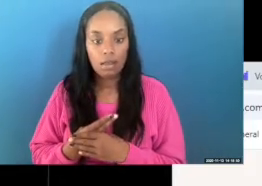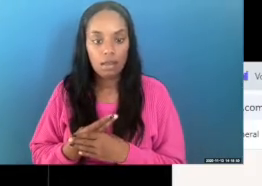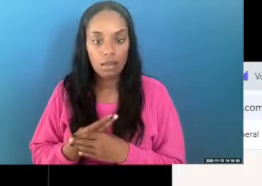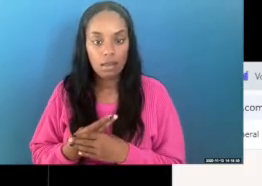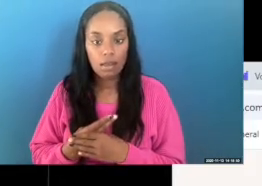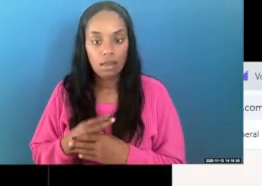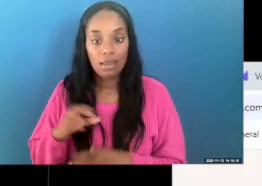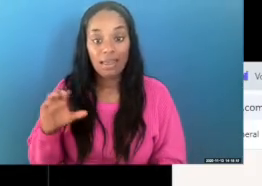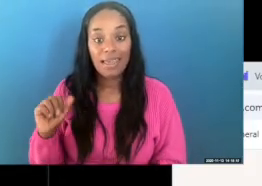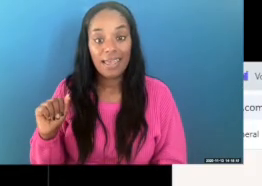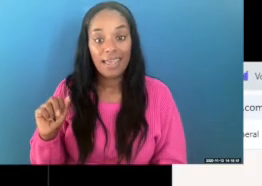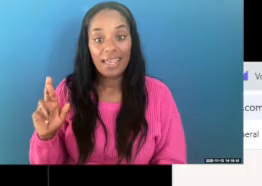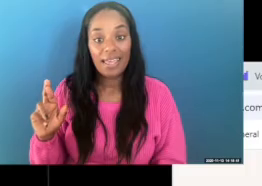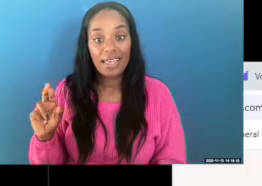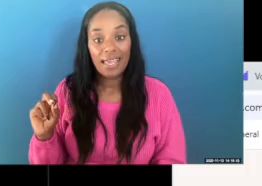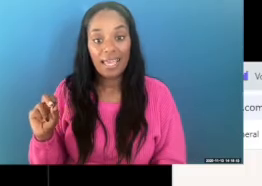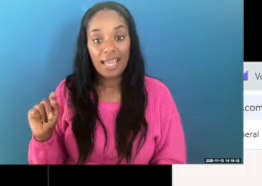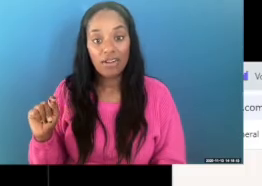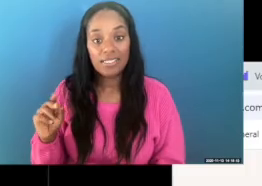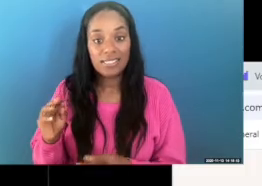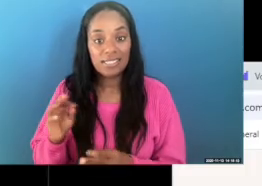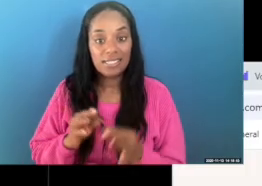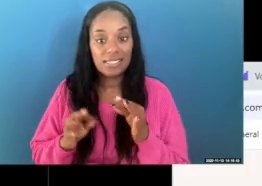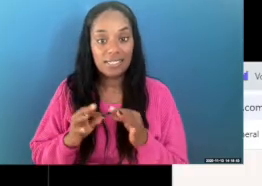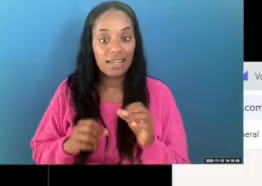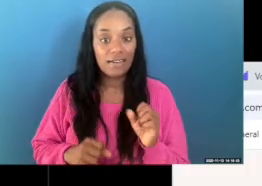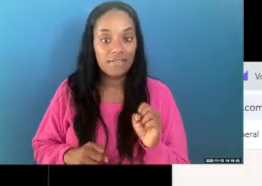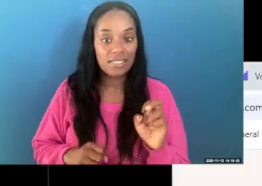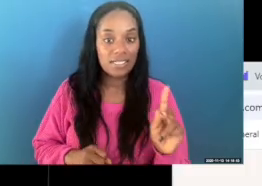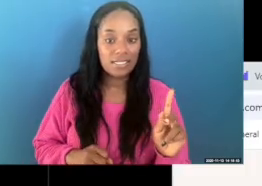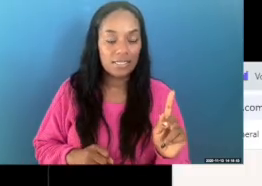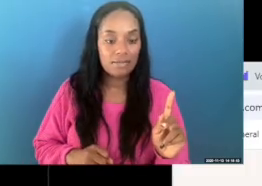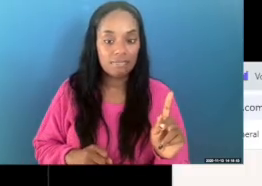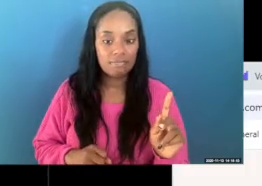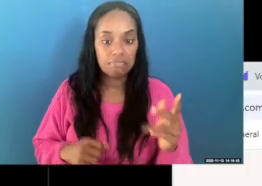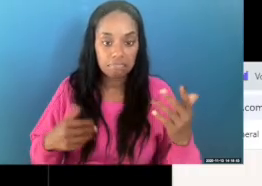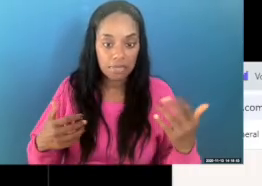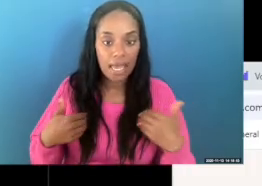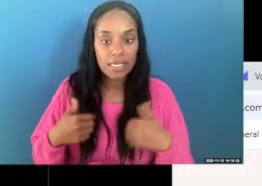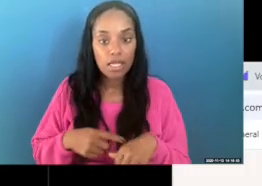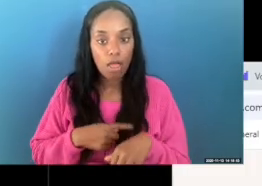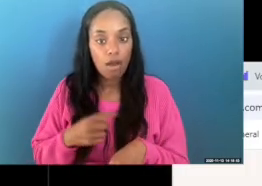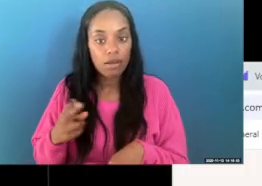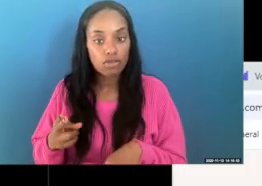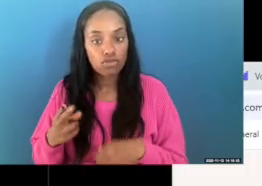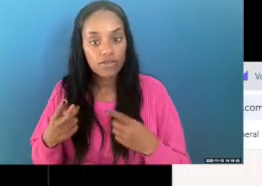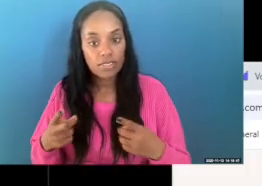just wanted to offer support for this general overall approach of